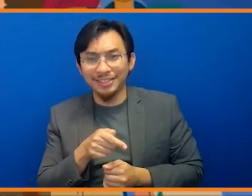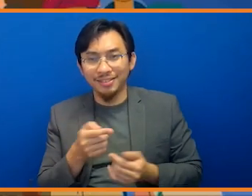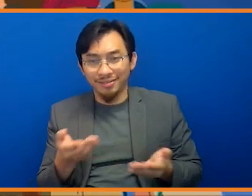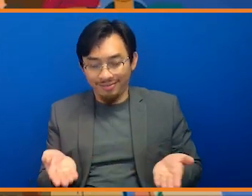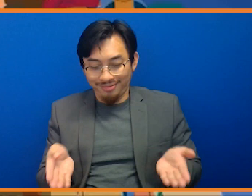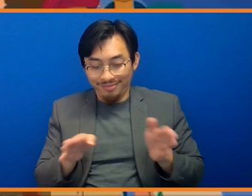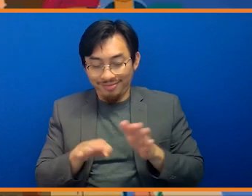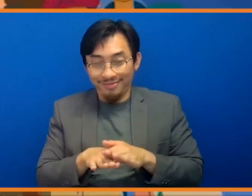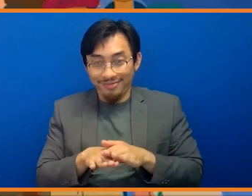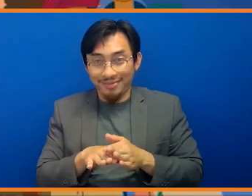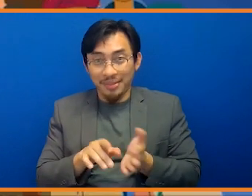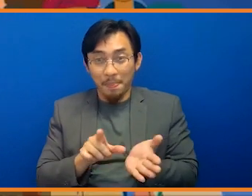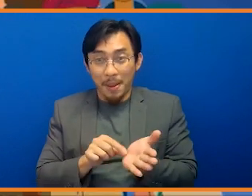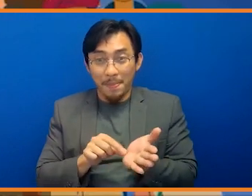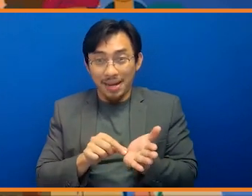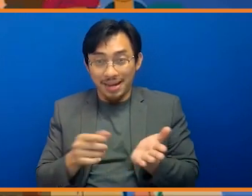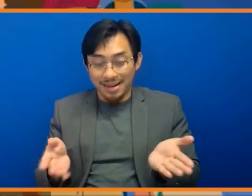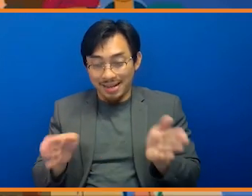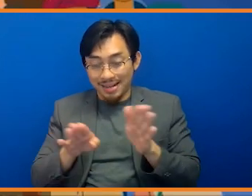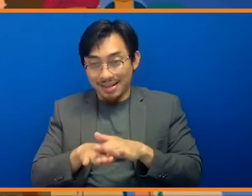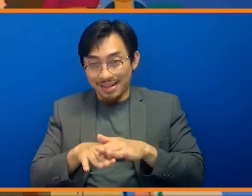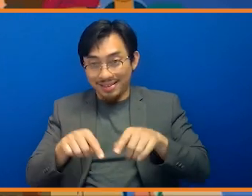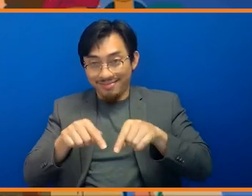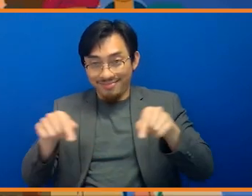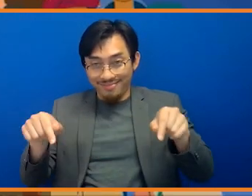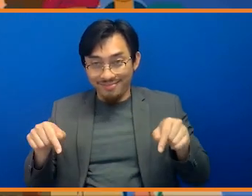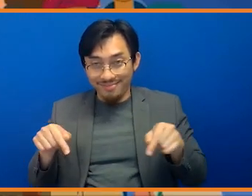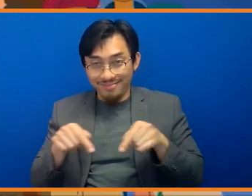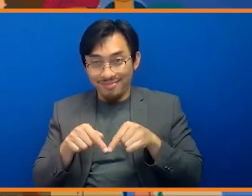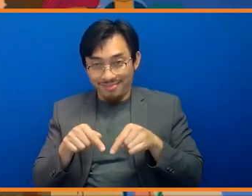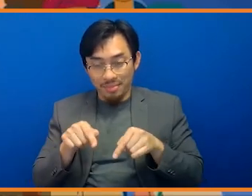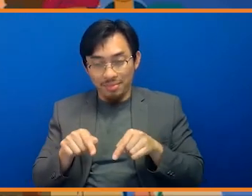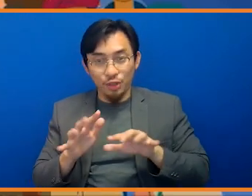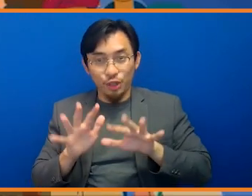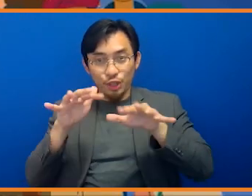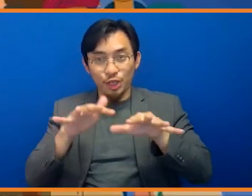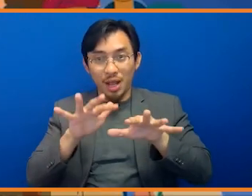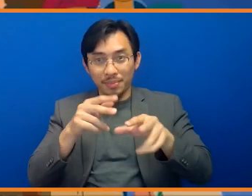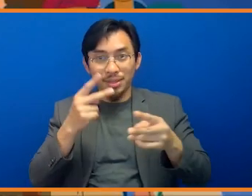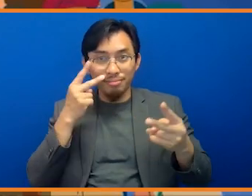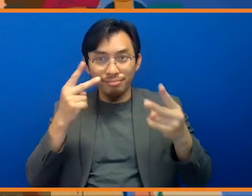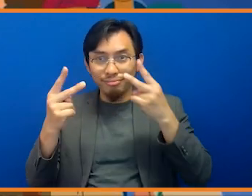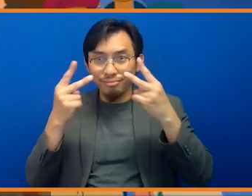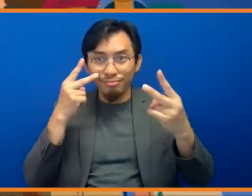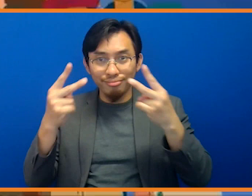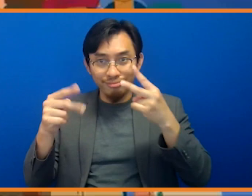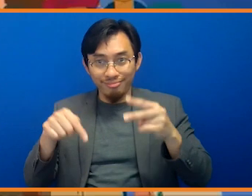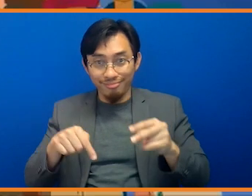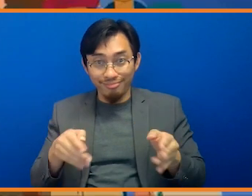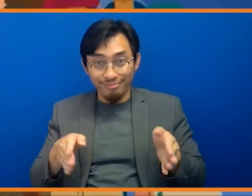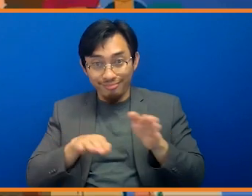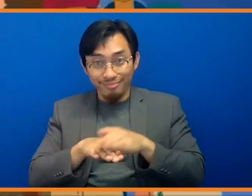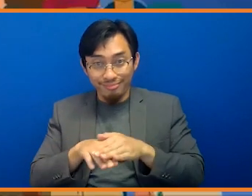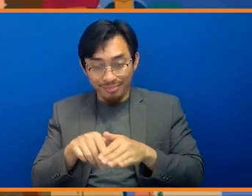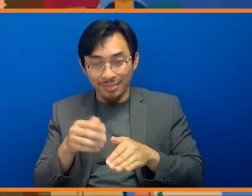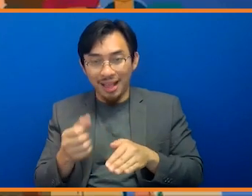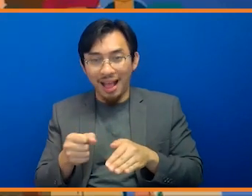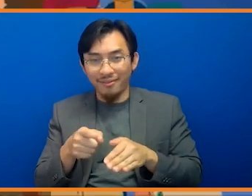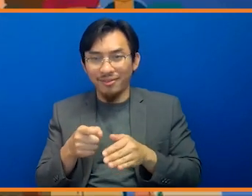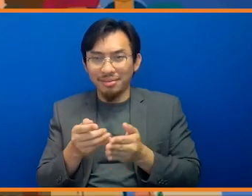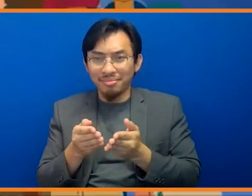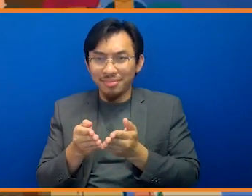this on this wrapping paper, tsunami tourism attractions, such as